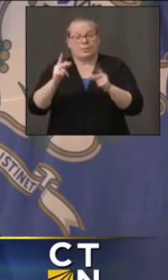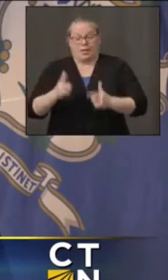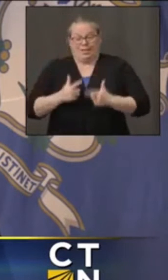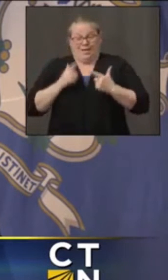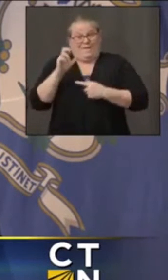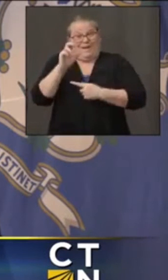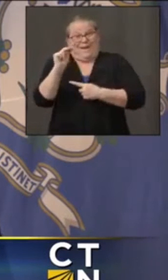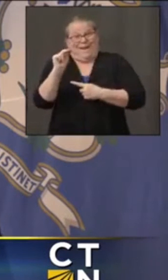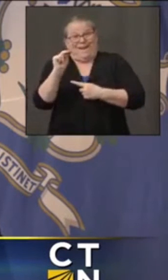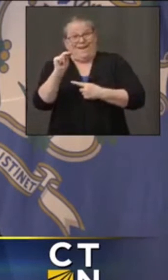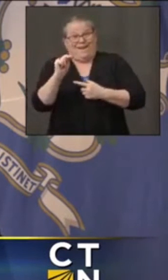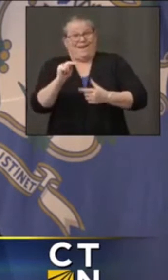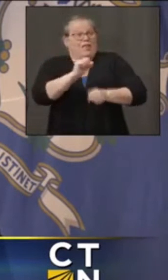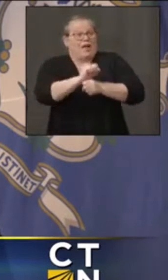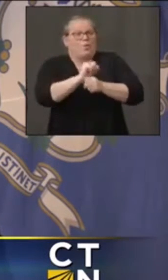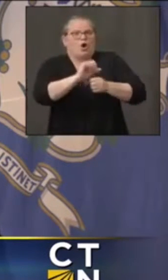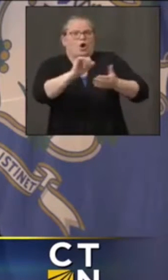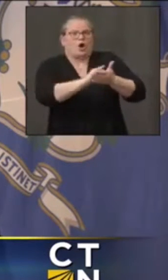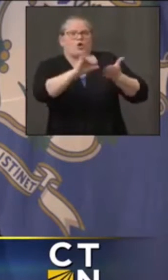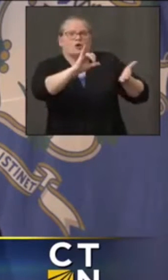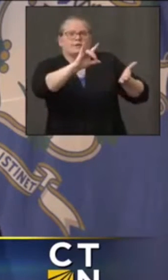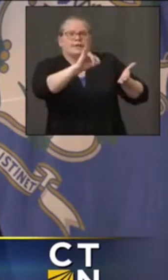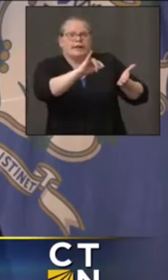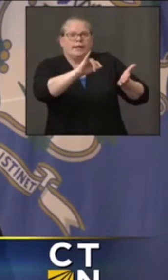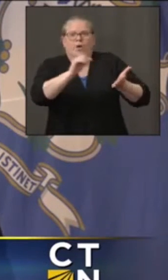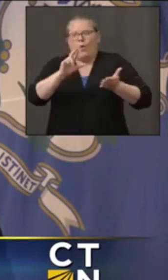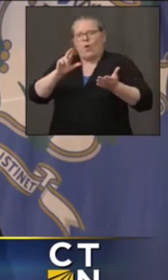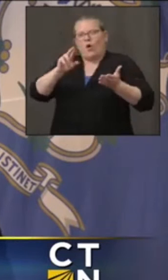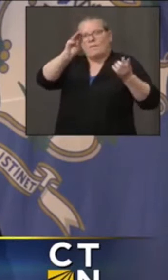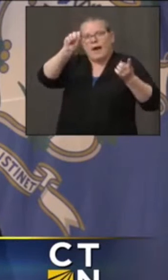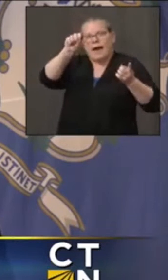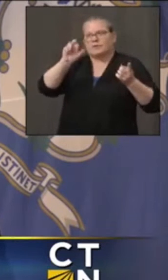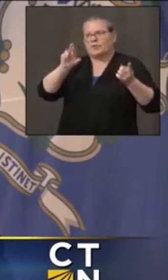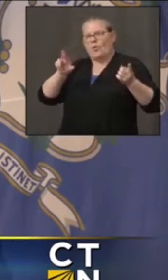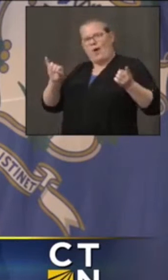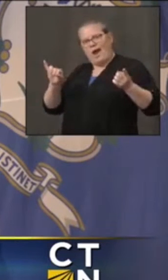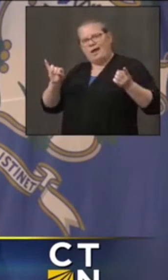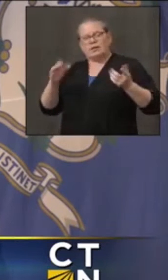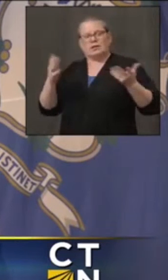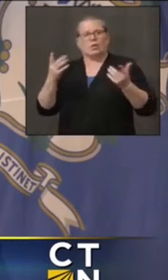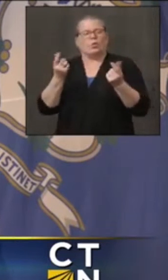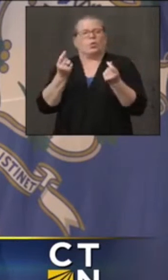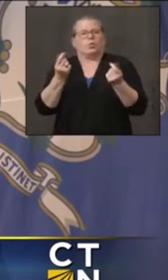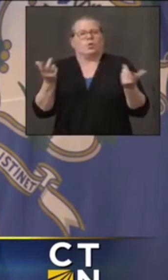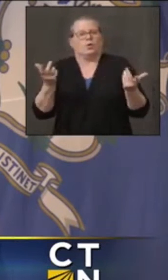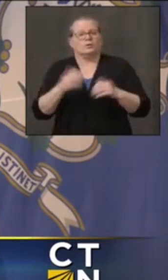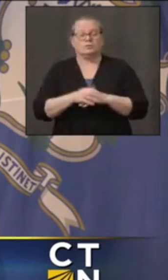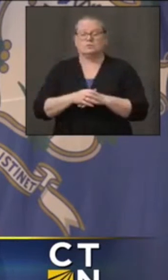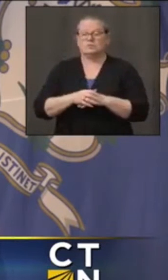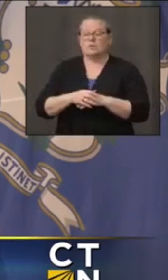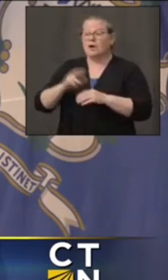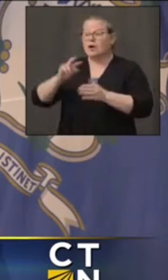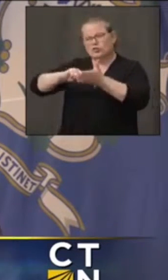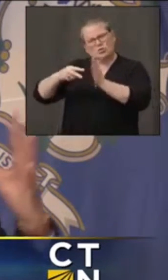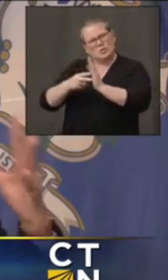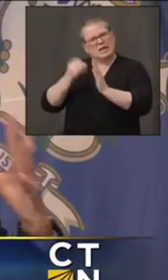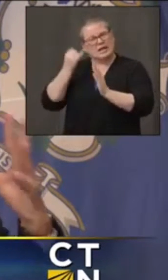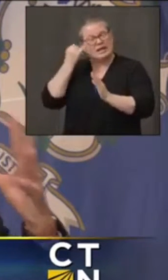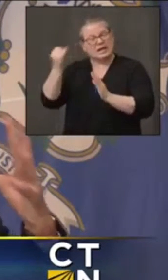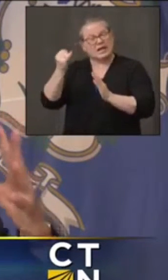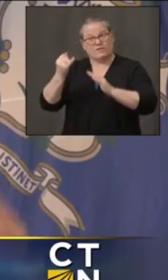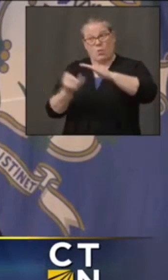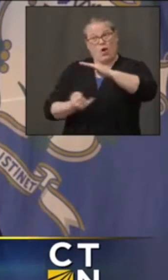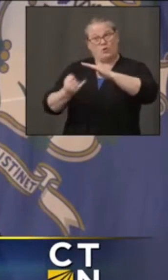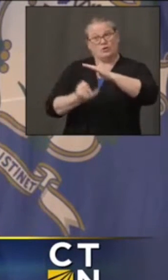Meaning if we have to quarantine as regards New York and New Jersey, for example? Right. Frankly, right. So